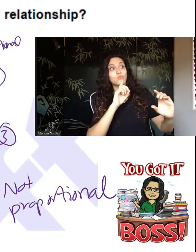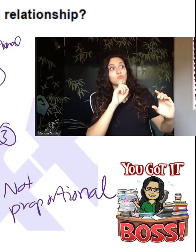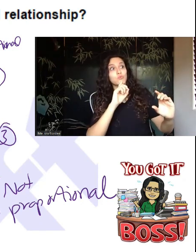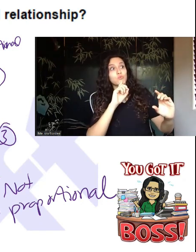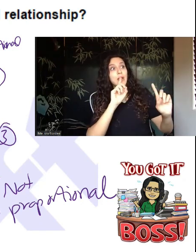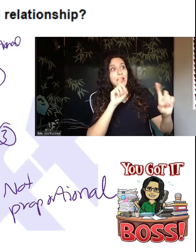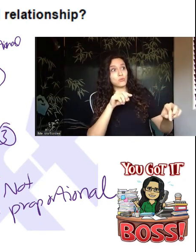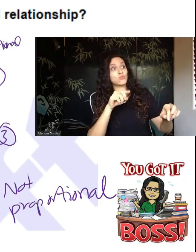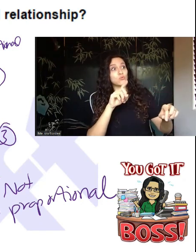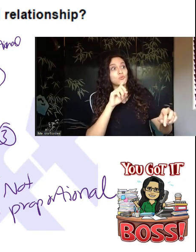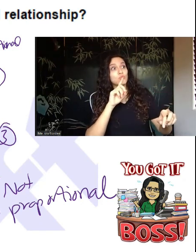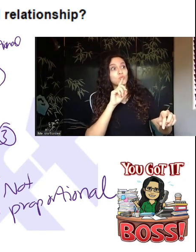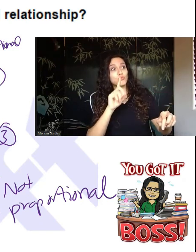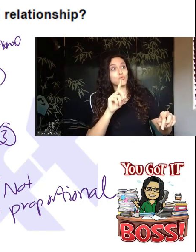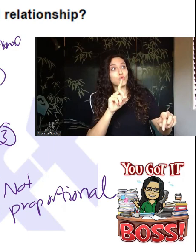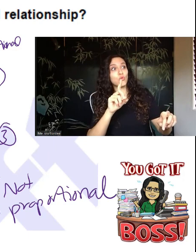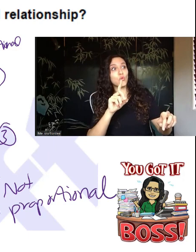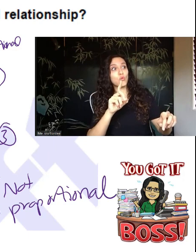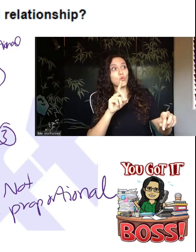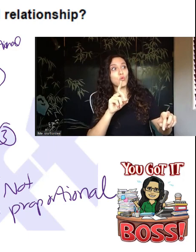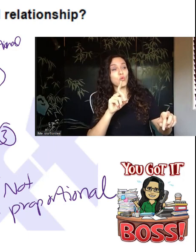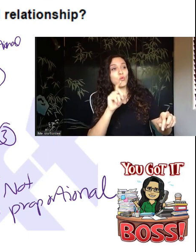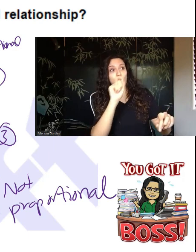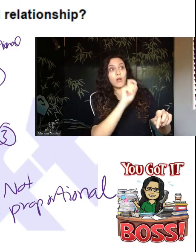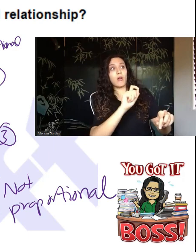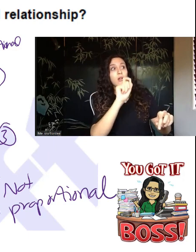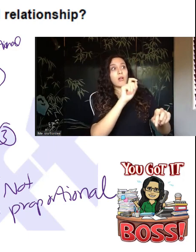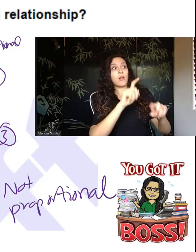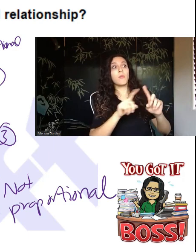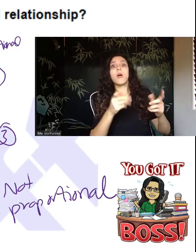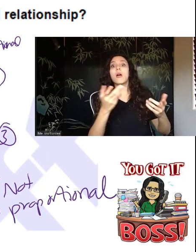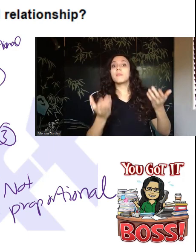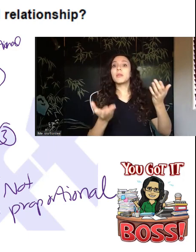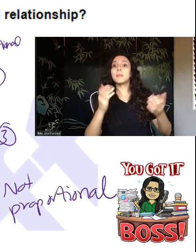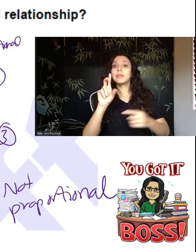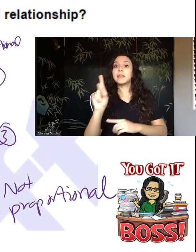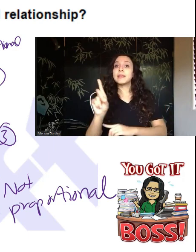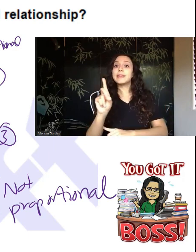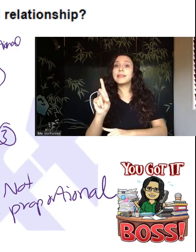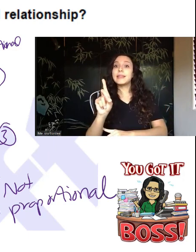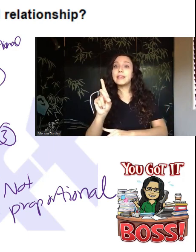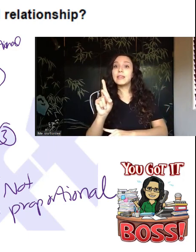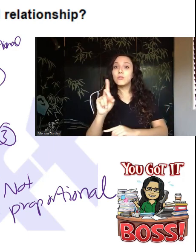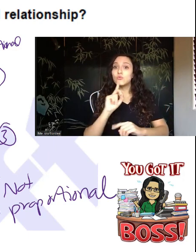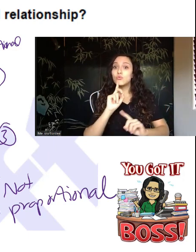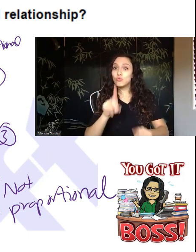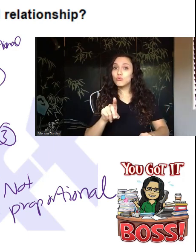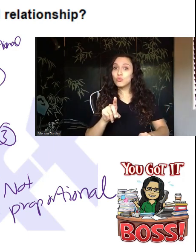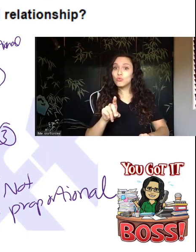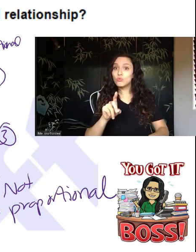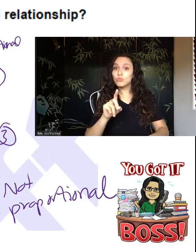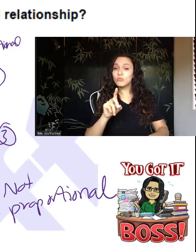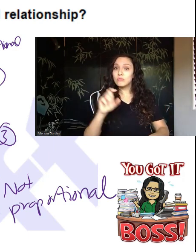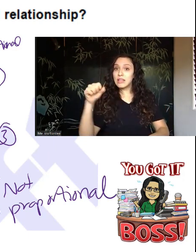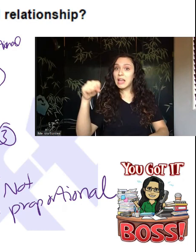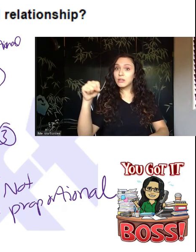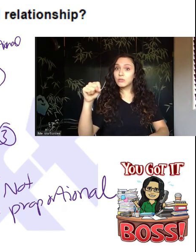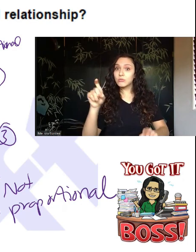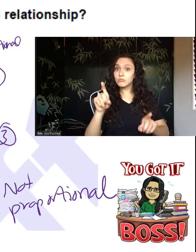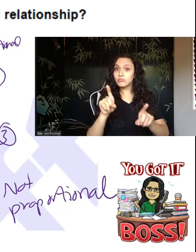true, that doesn't mean that you should automatically deny D, because you never know. What if that one is